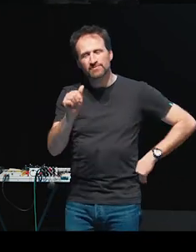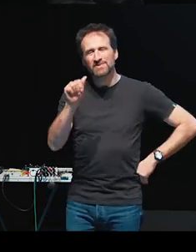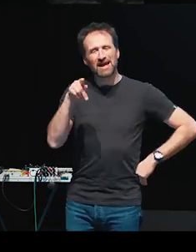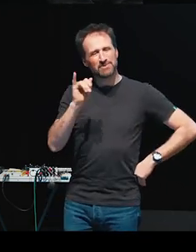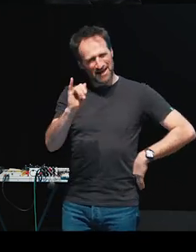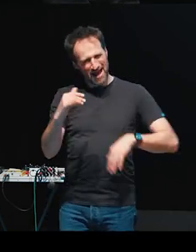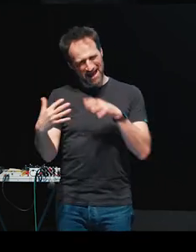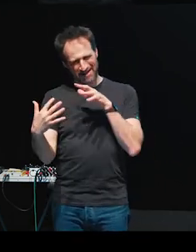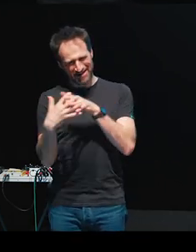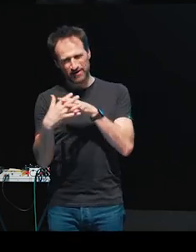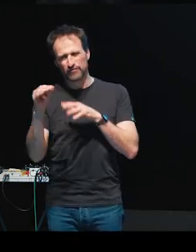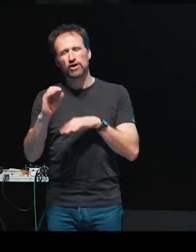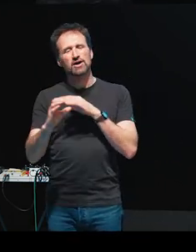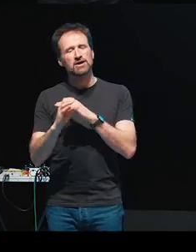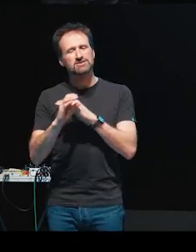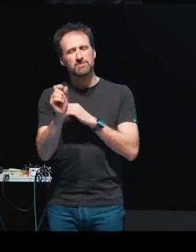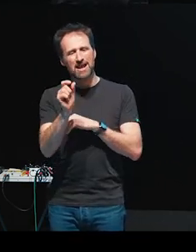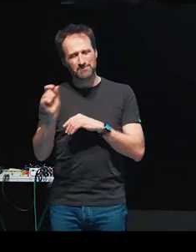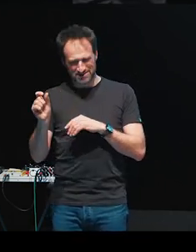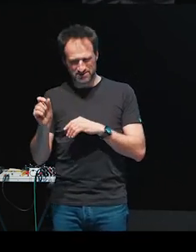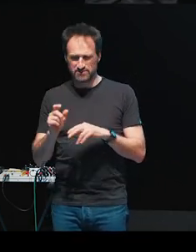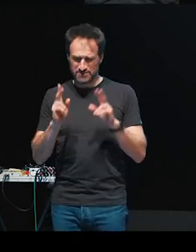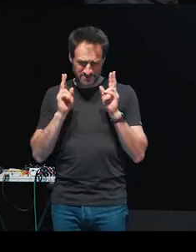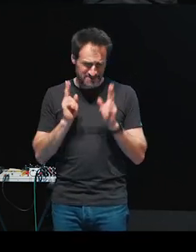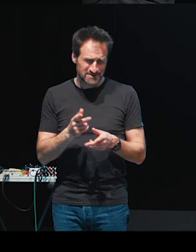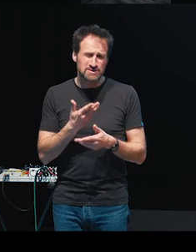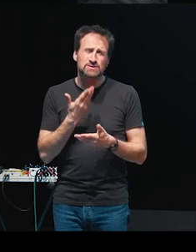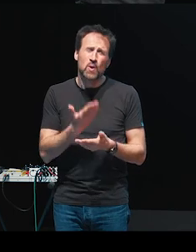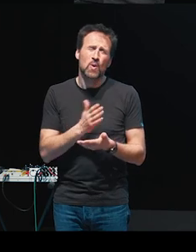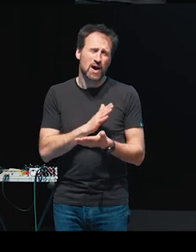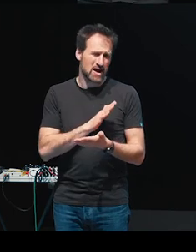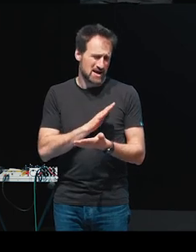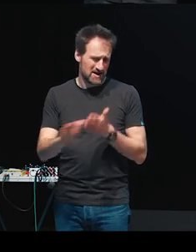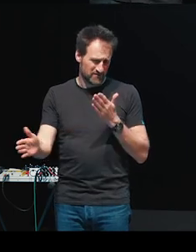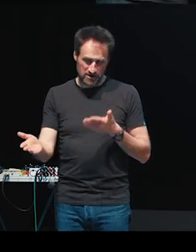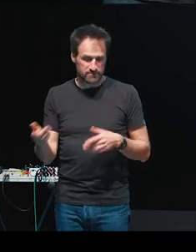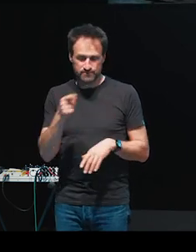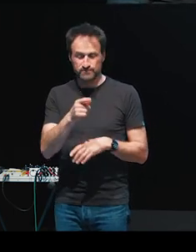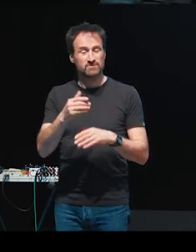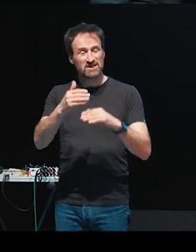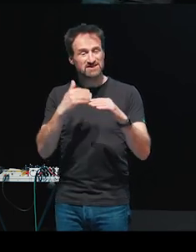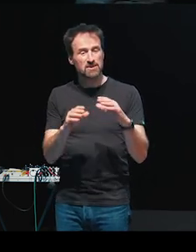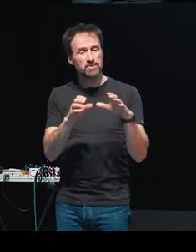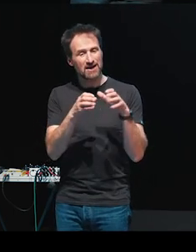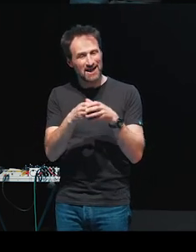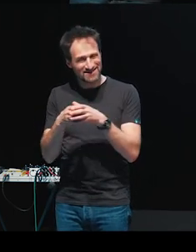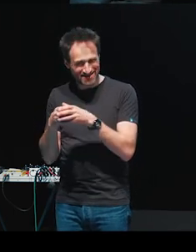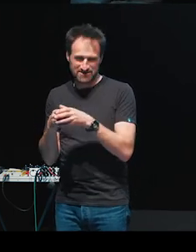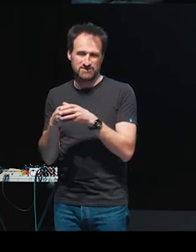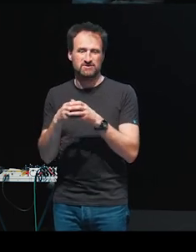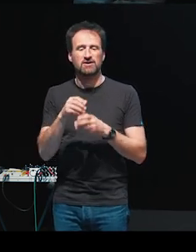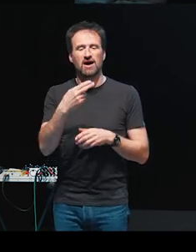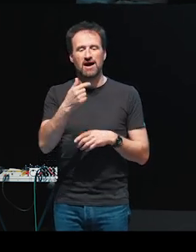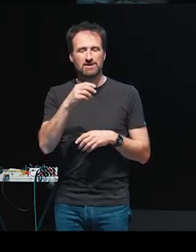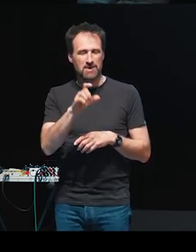it is really drop-dead simple. It is just a matter of subclassing HTML element, and then within